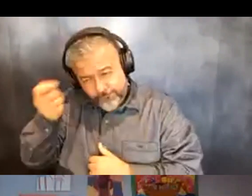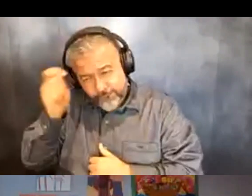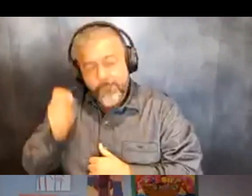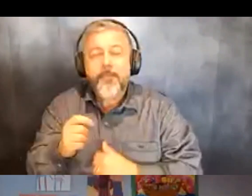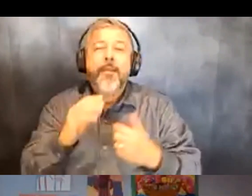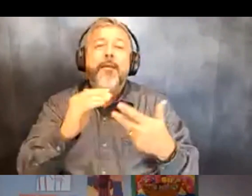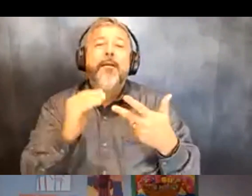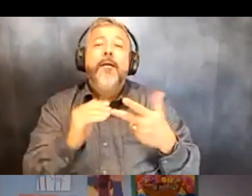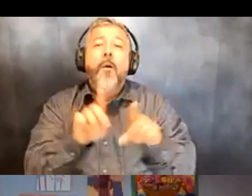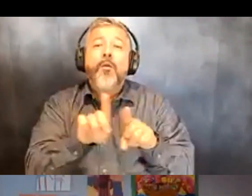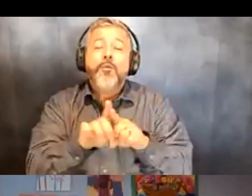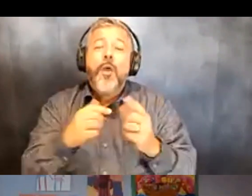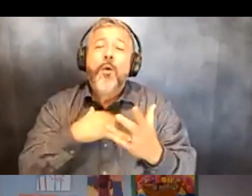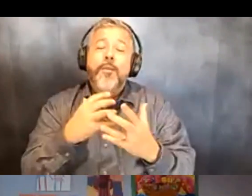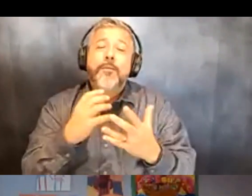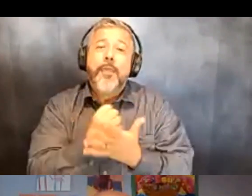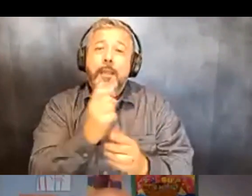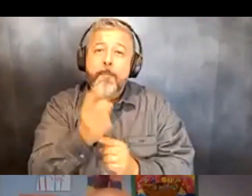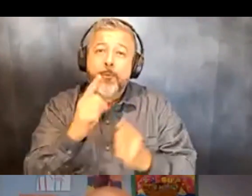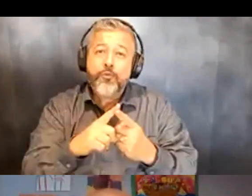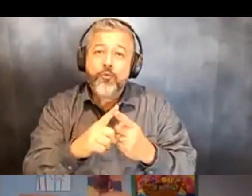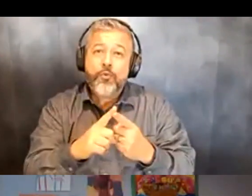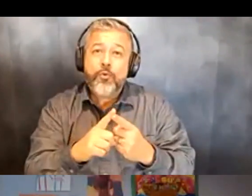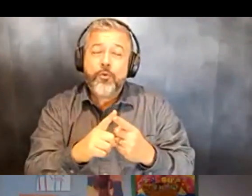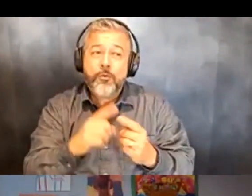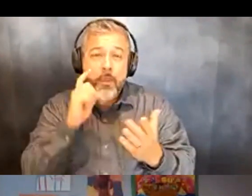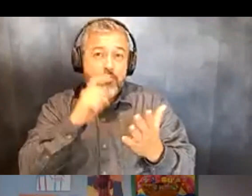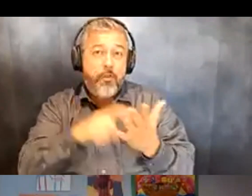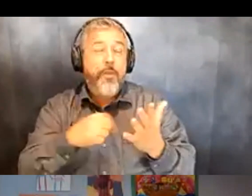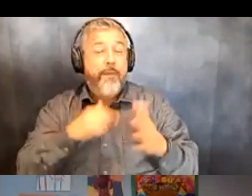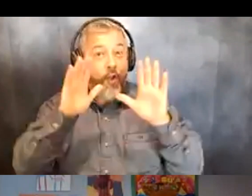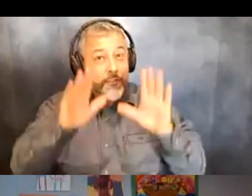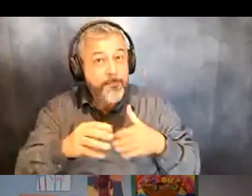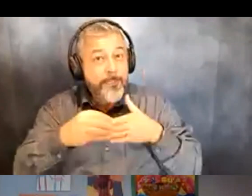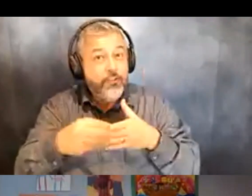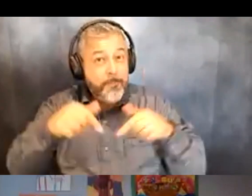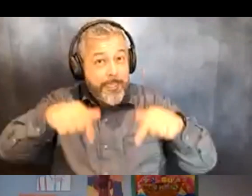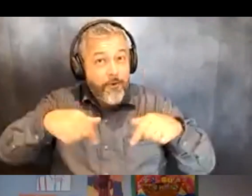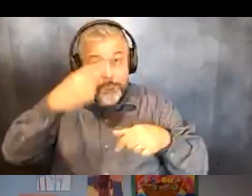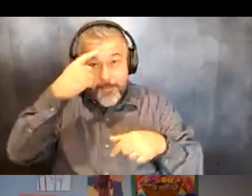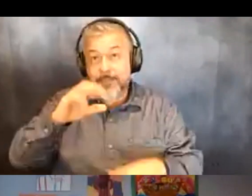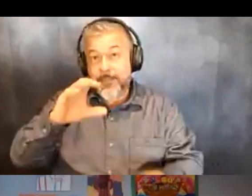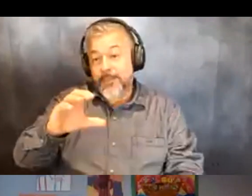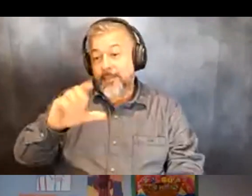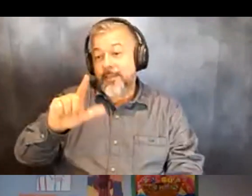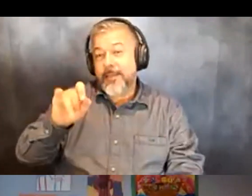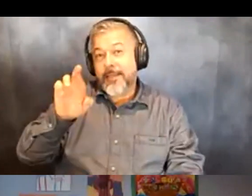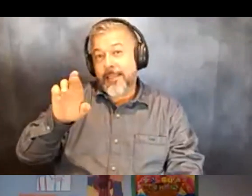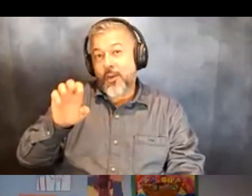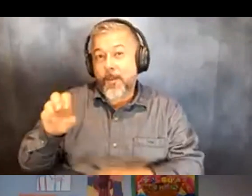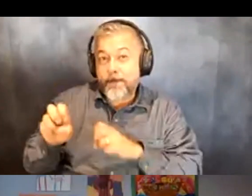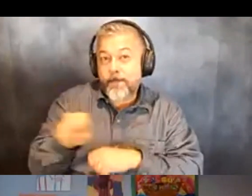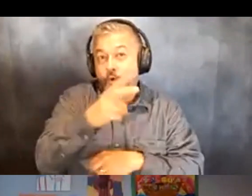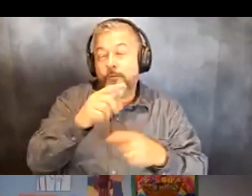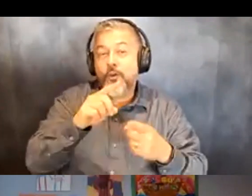and acknowledge that we lost some leadership in this committee because of Claire's move into Claire Ramsey. So